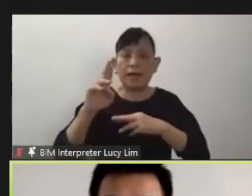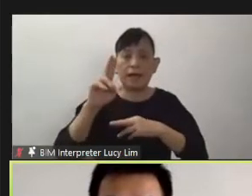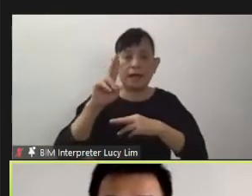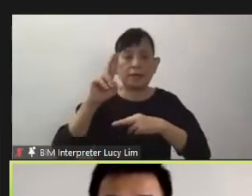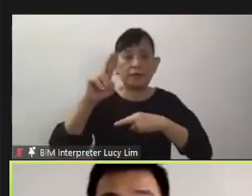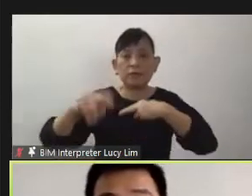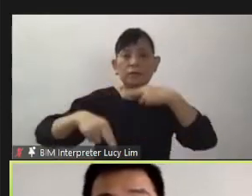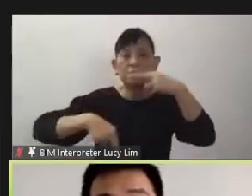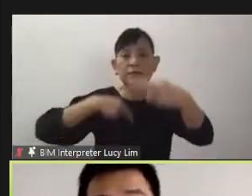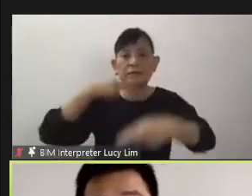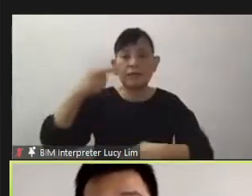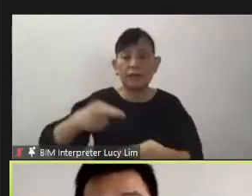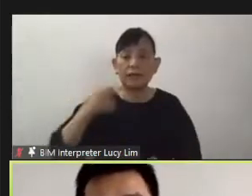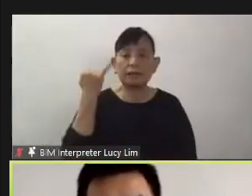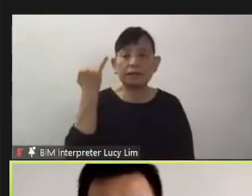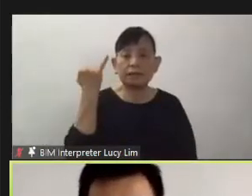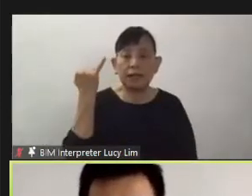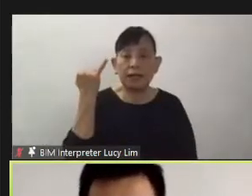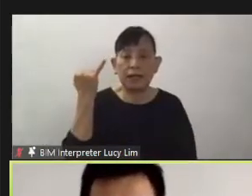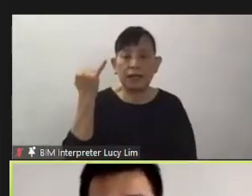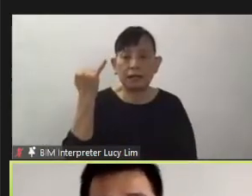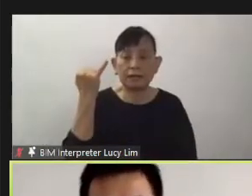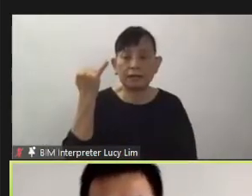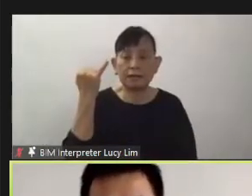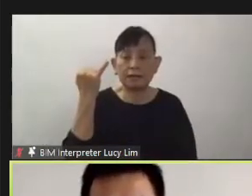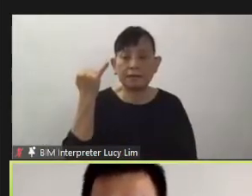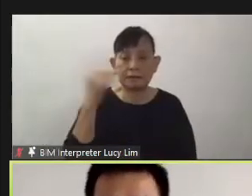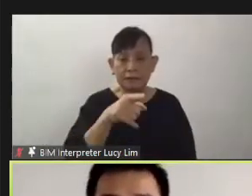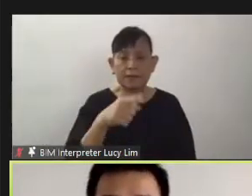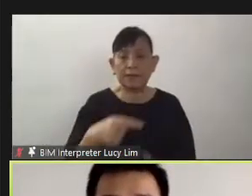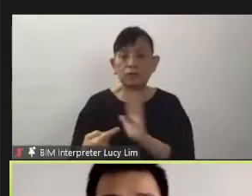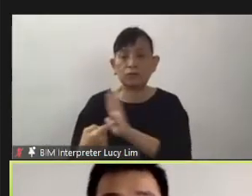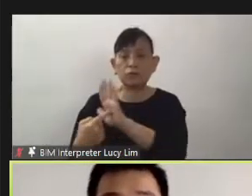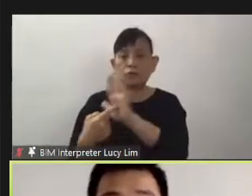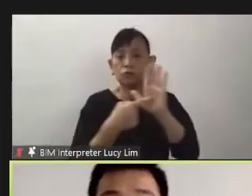solution. So when I show this chart,